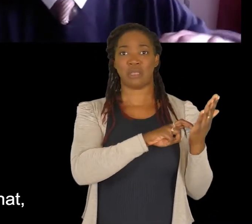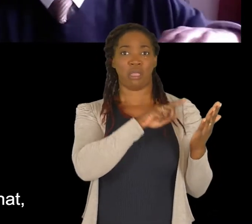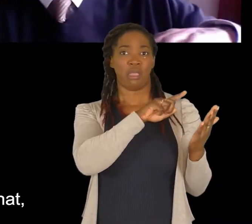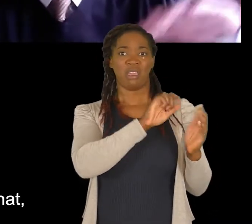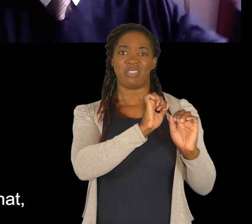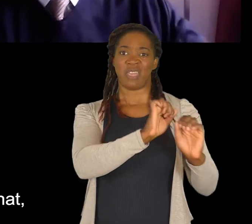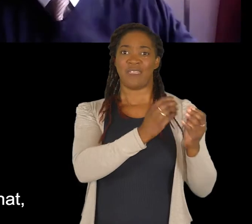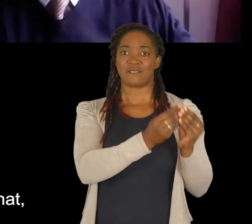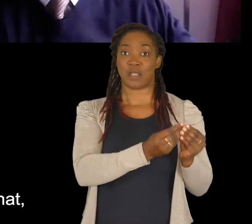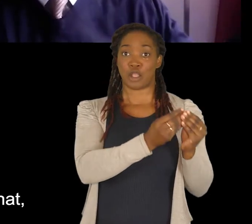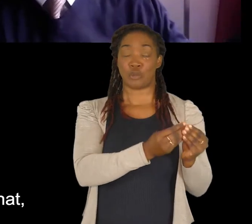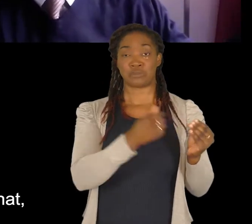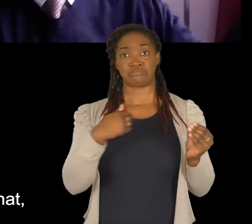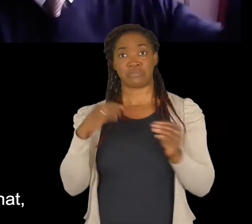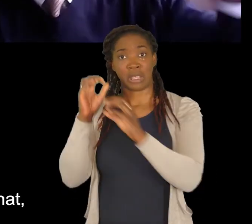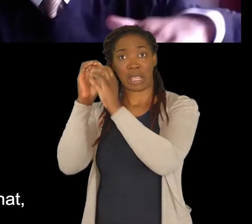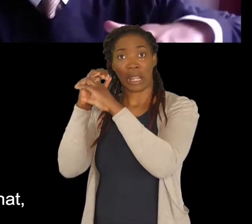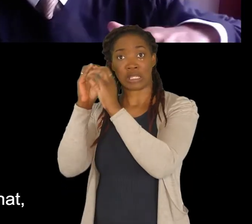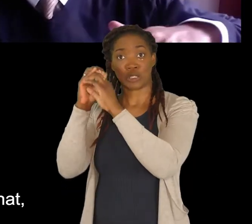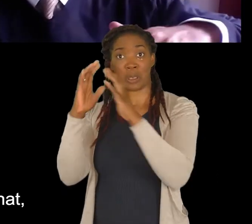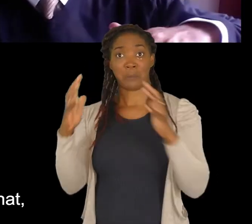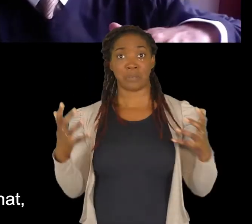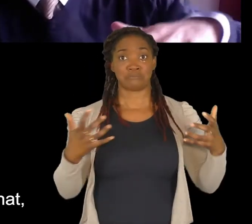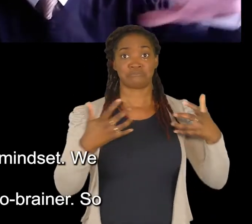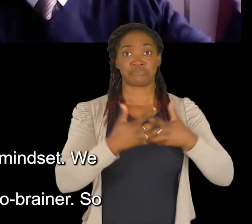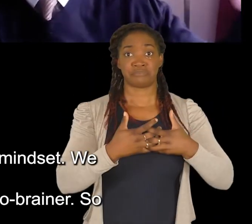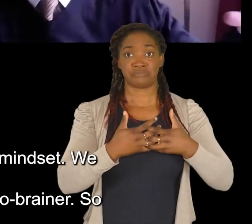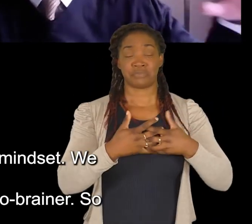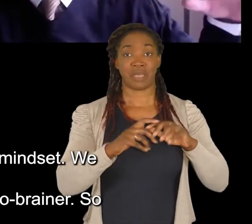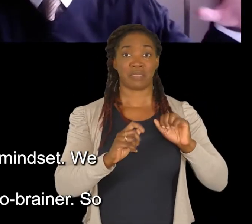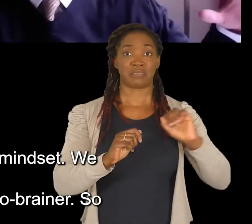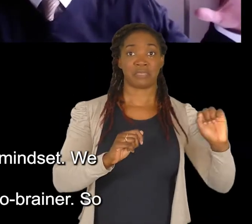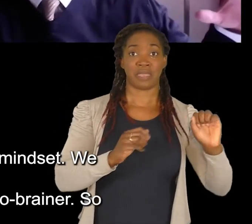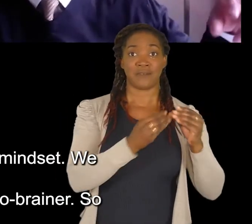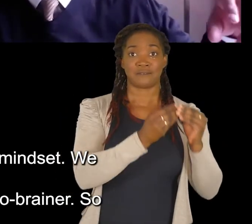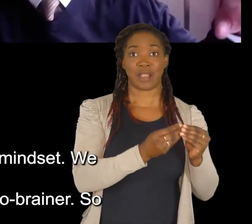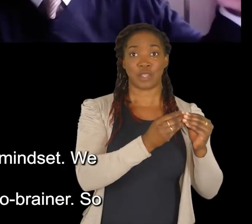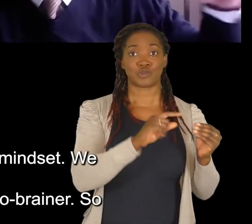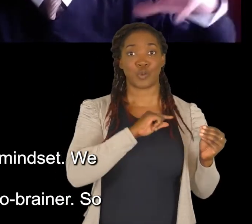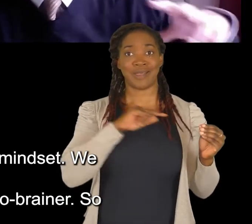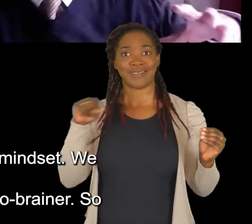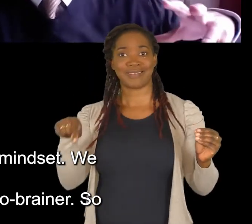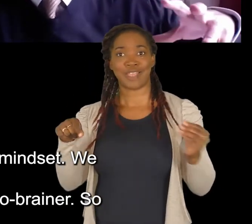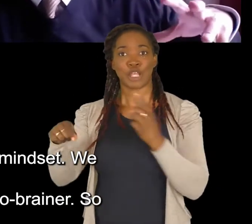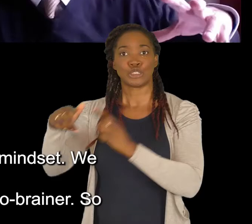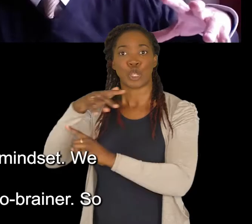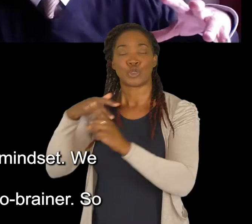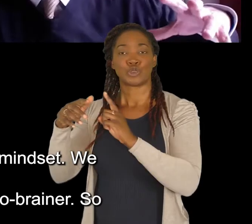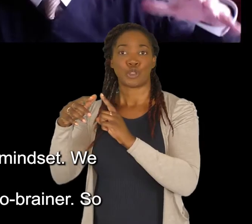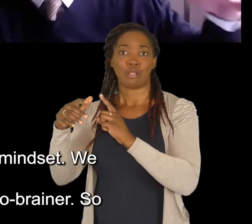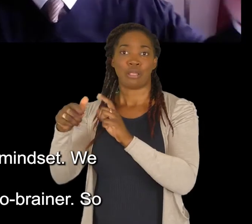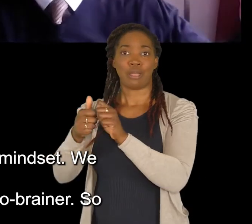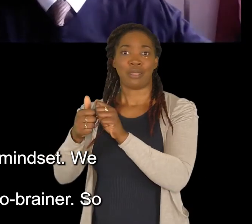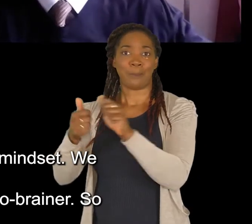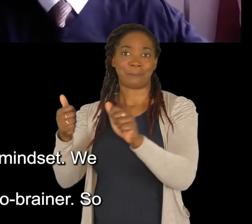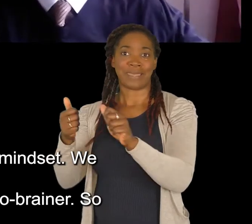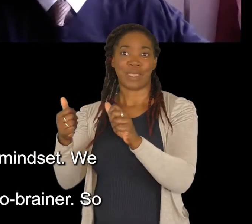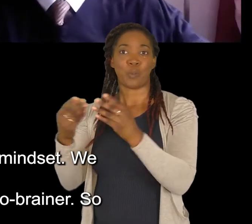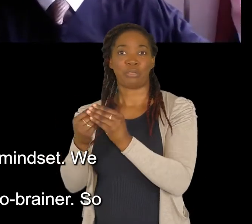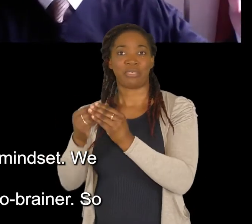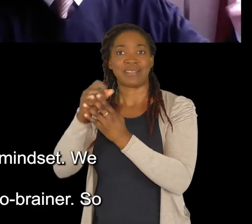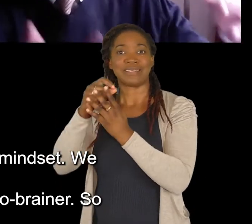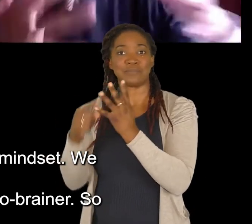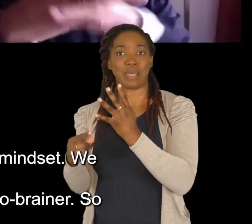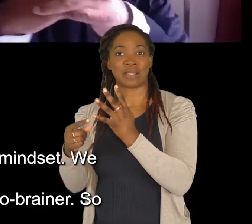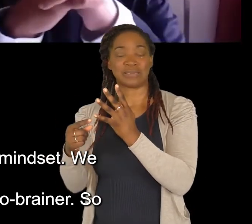right? So Kaleidoscope fitted very nicely in with that because we were a social company with a disability mindset and we were trying to do